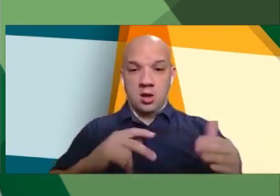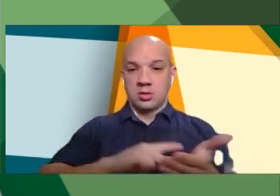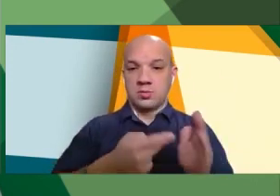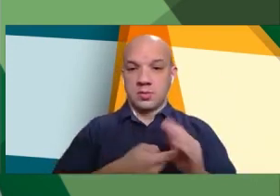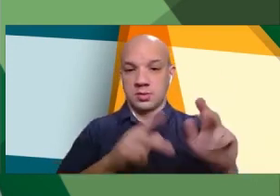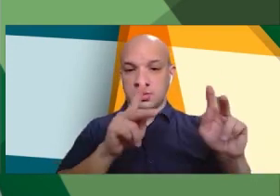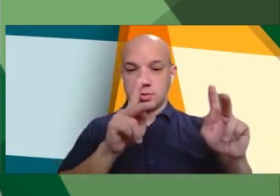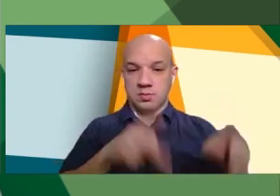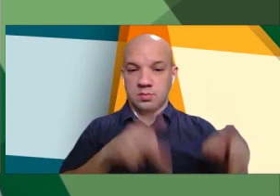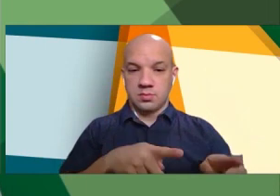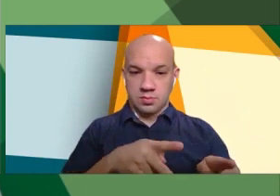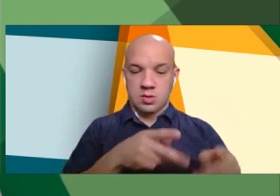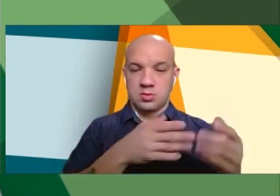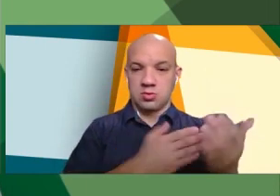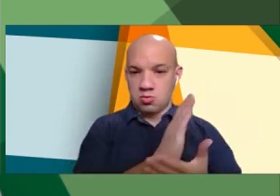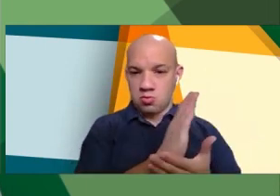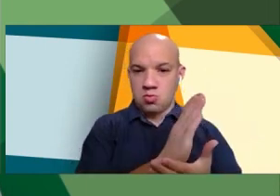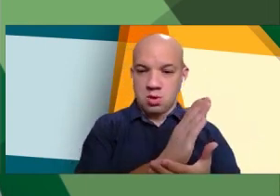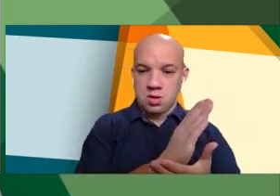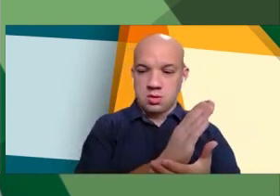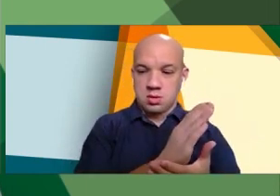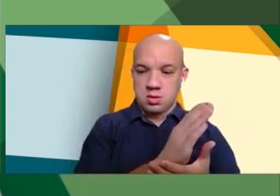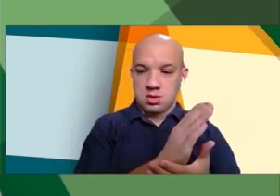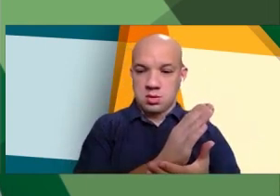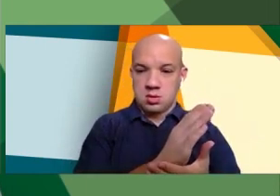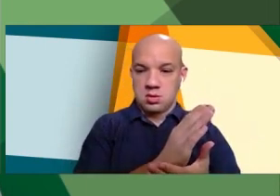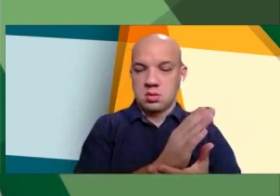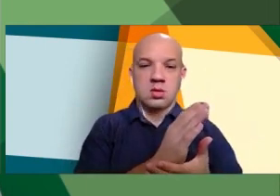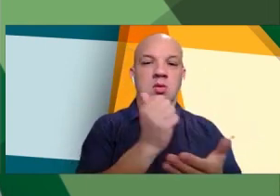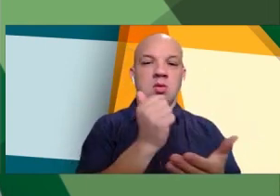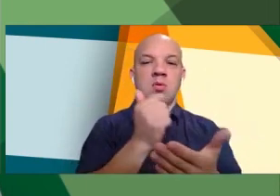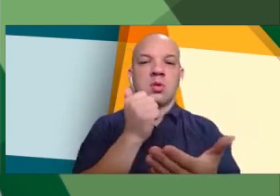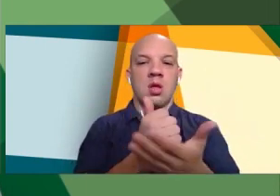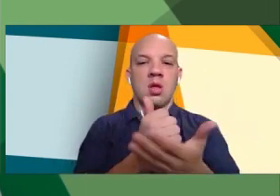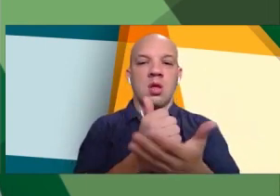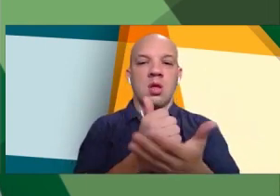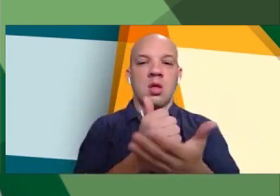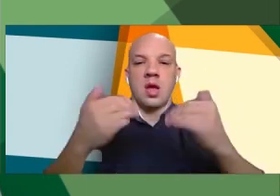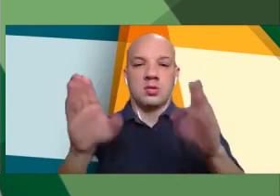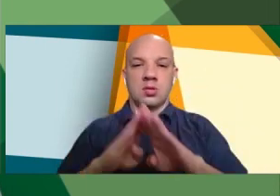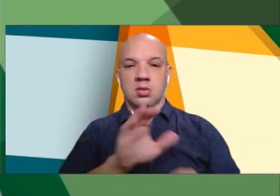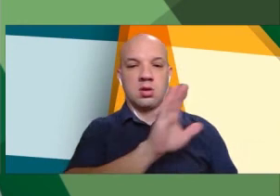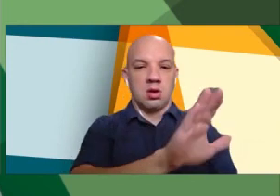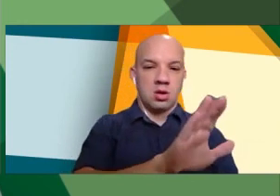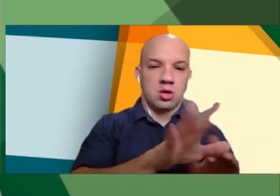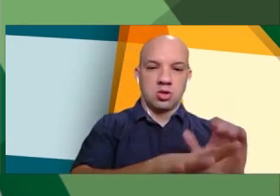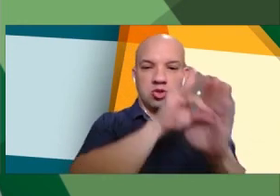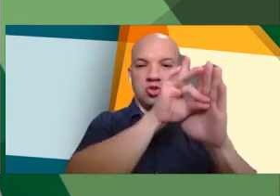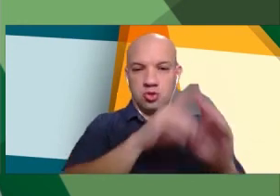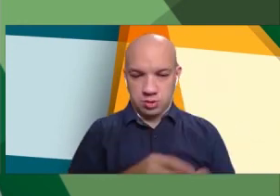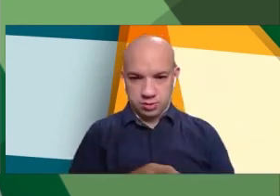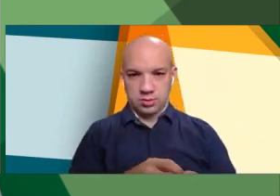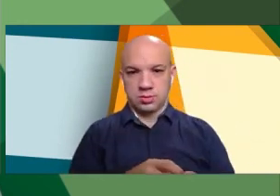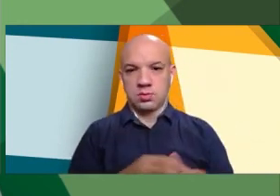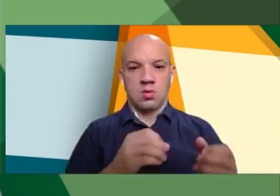live in the housing of her and his choice, free from discrimination. This